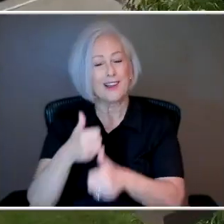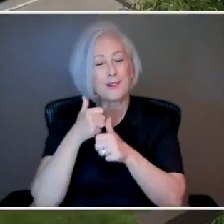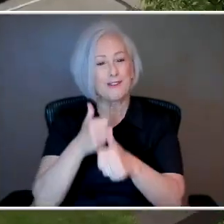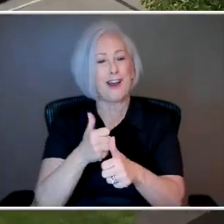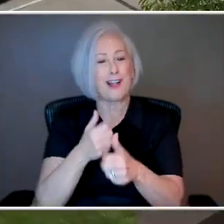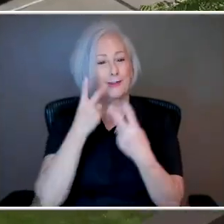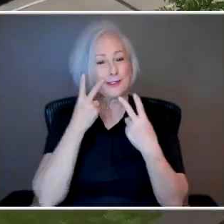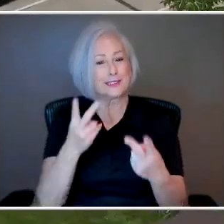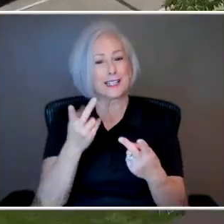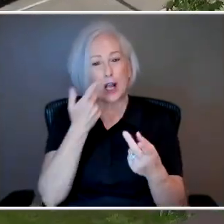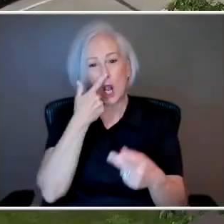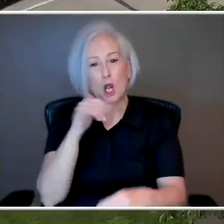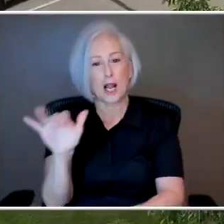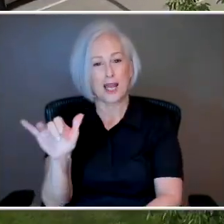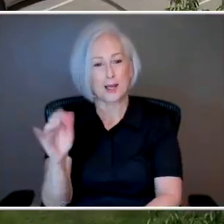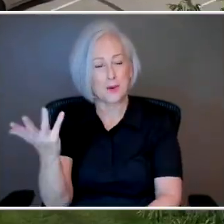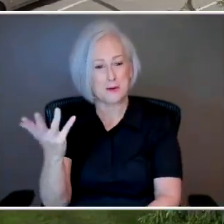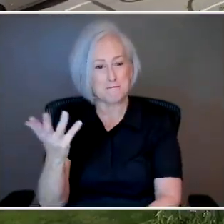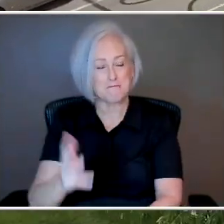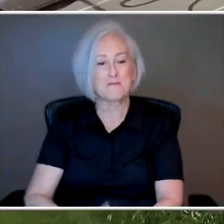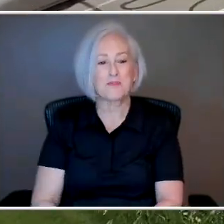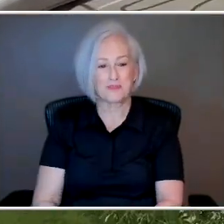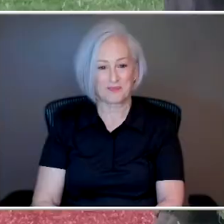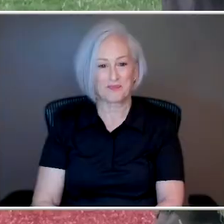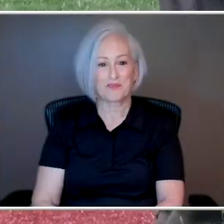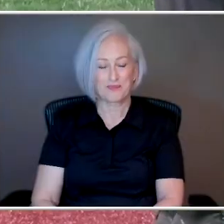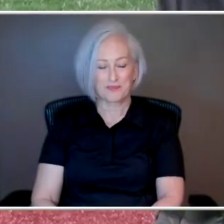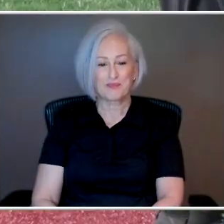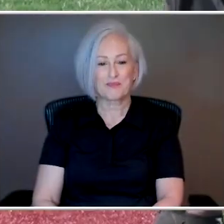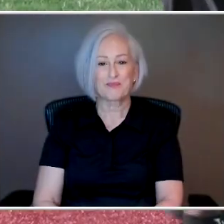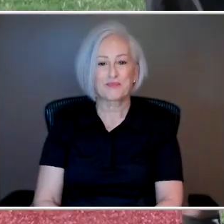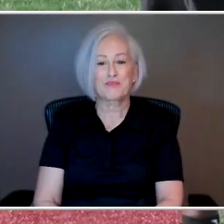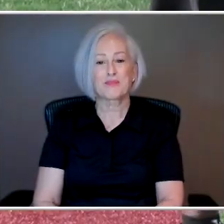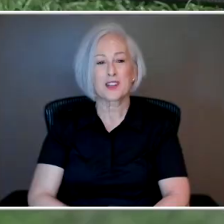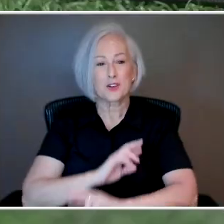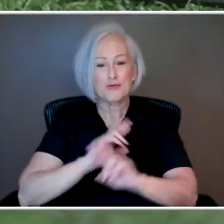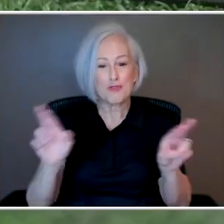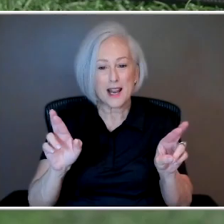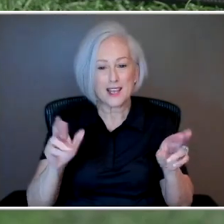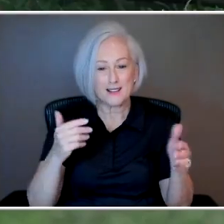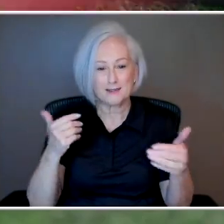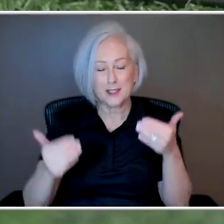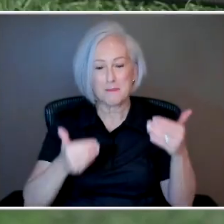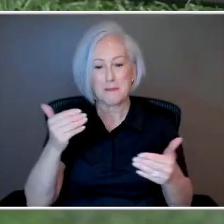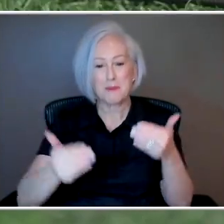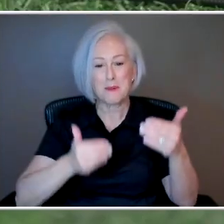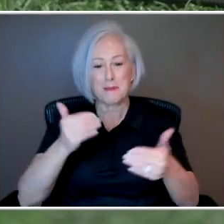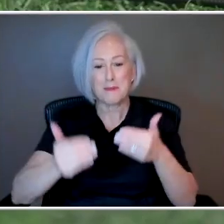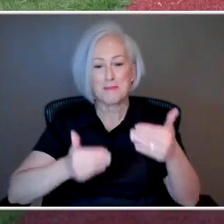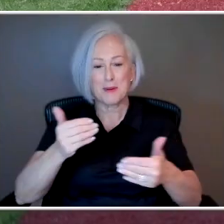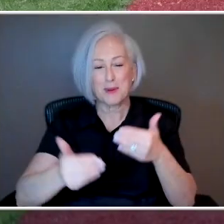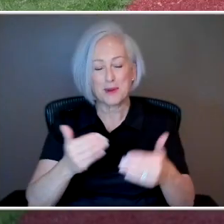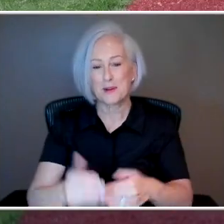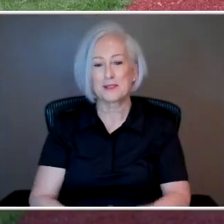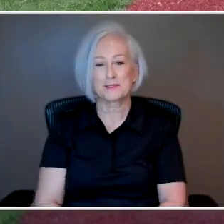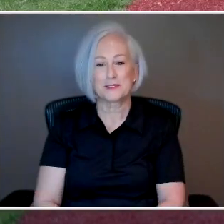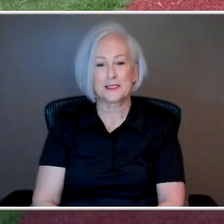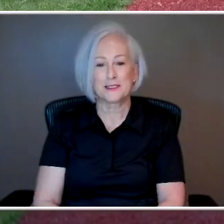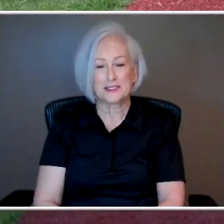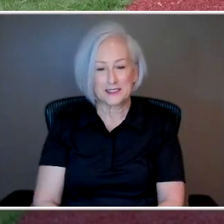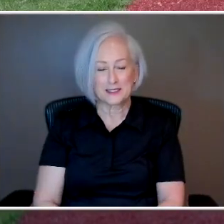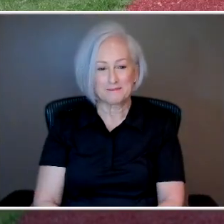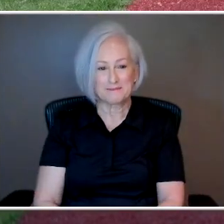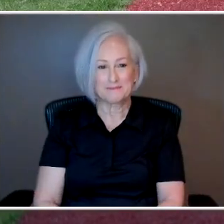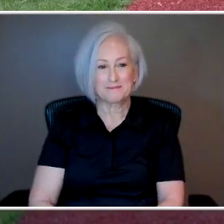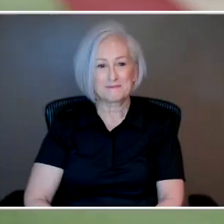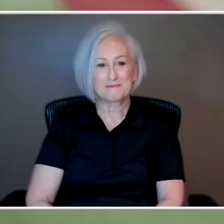All right, so once you get through the ladder, finish with a burst. Ready, go. Pop, pop, pop, pop, pop, pop, pop, pop. Switch, switch, switch, burst. There